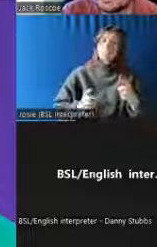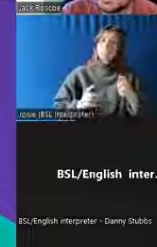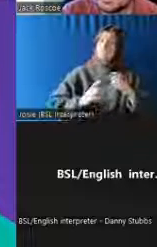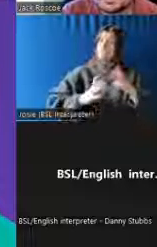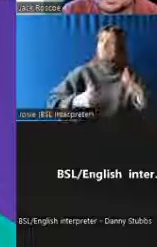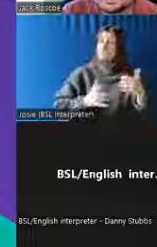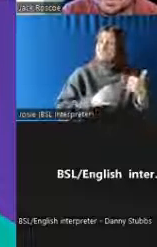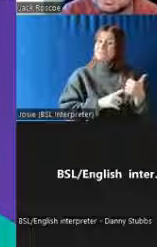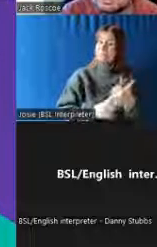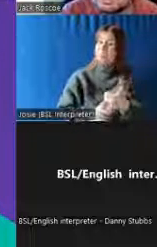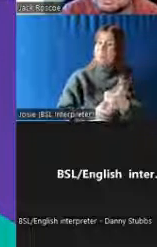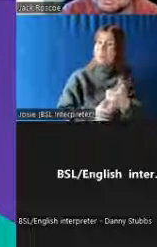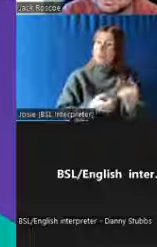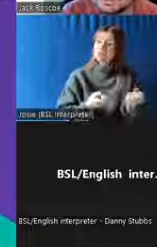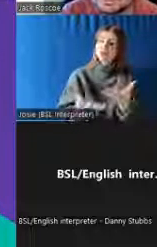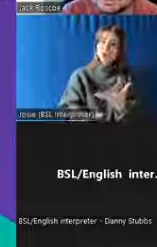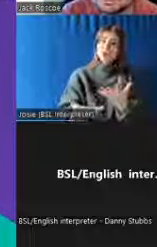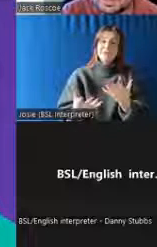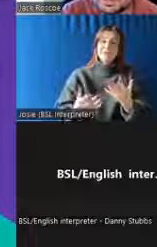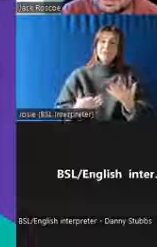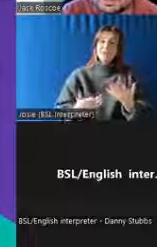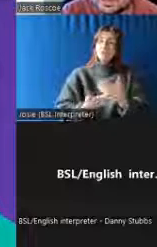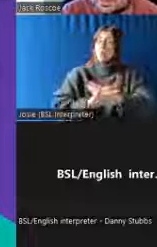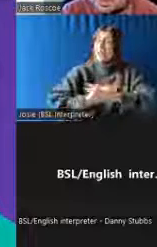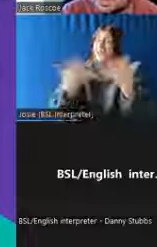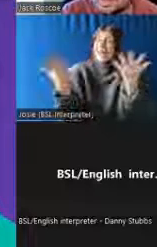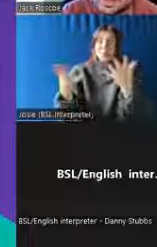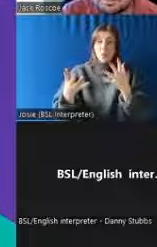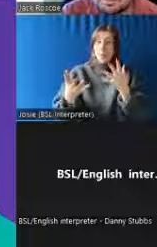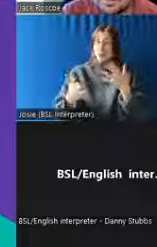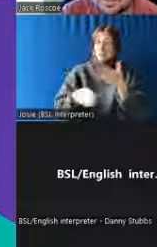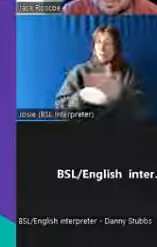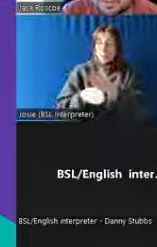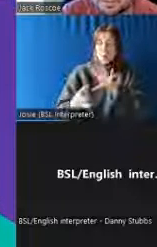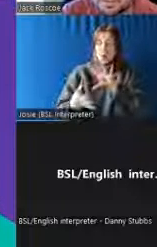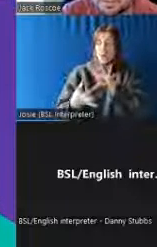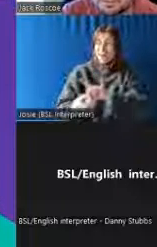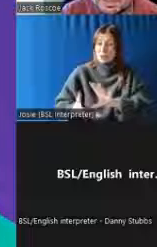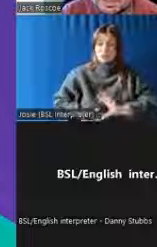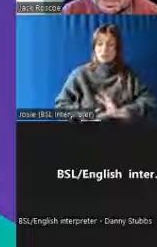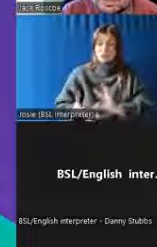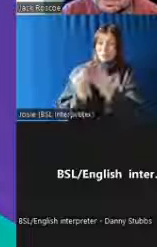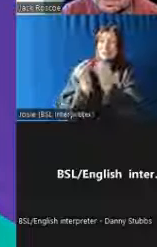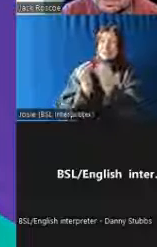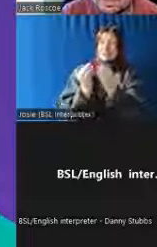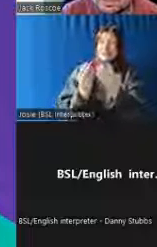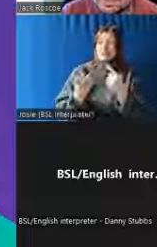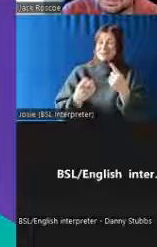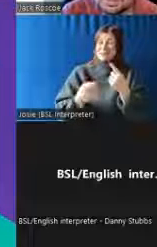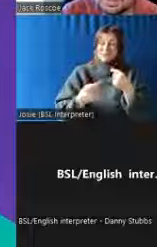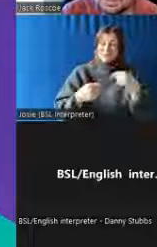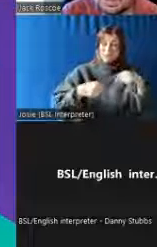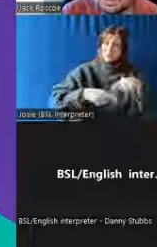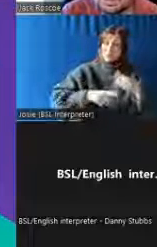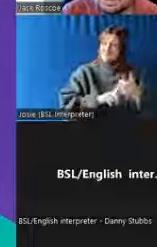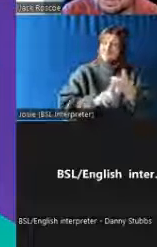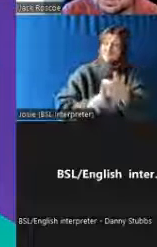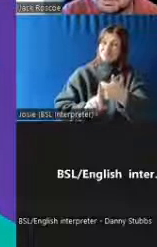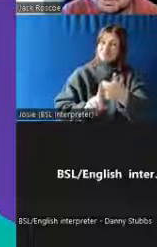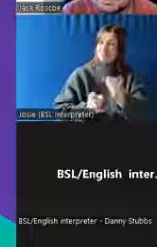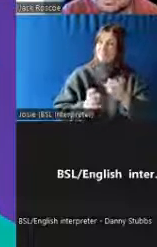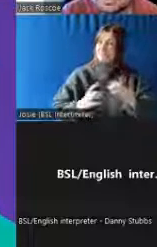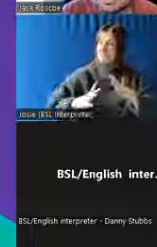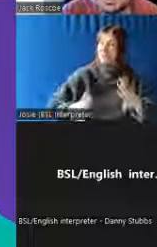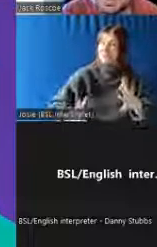to everyone in the creative and cultural sector in England. It's part of Arts Council England, and our job is to help grow